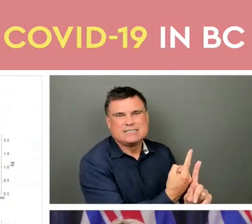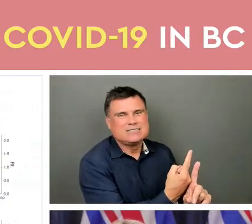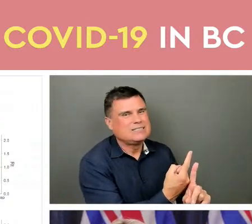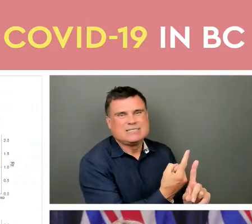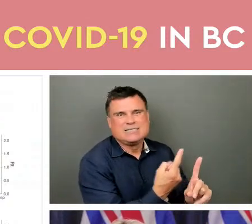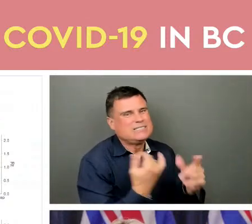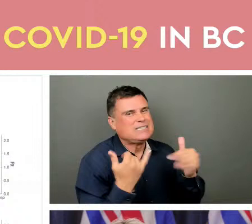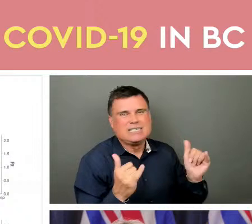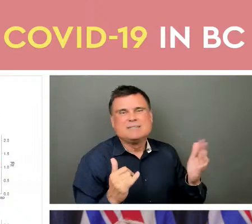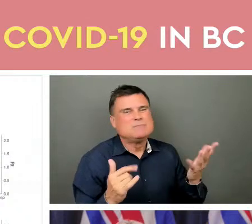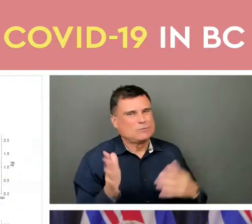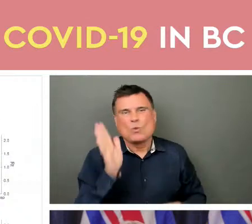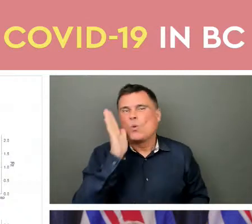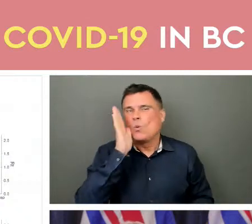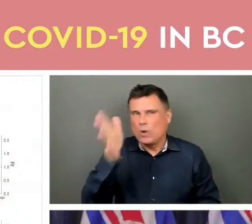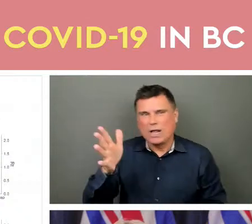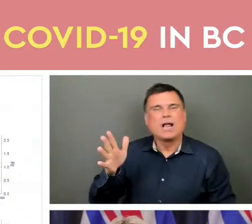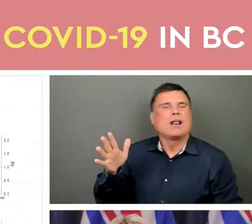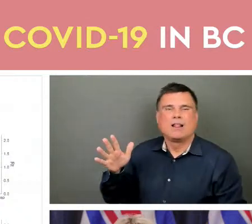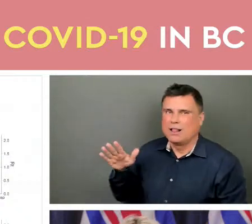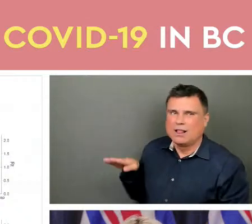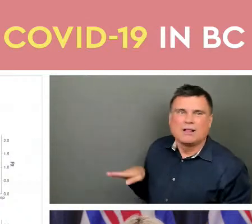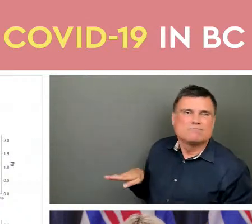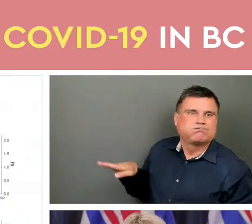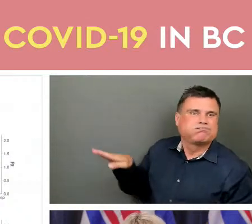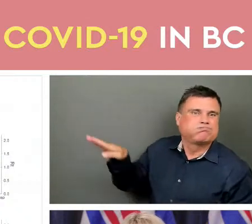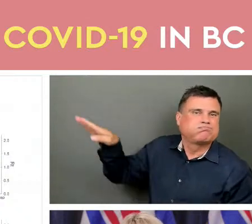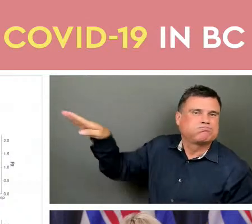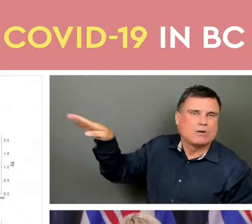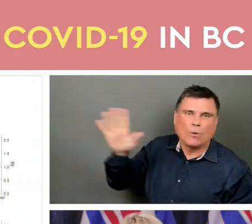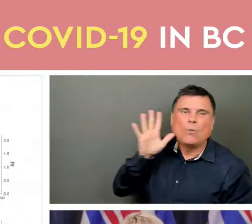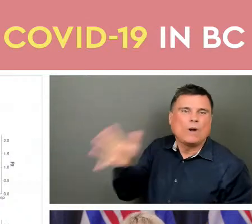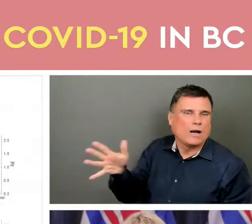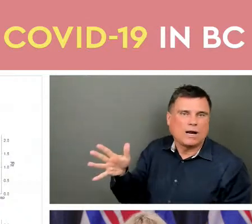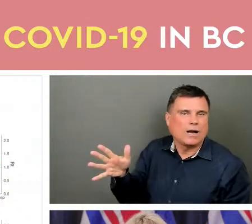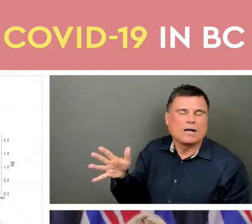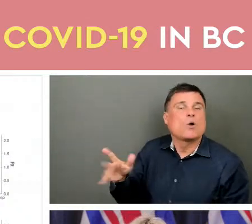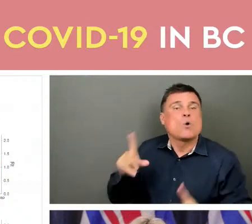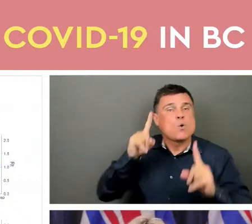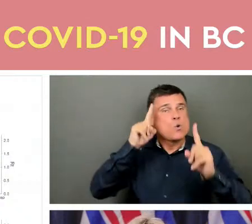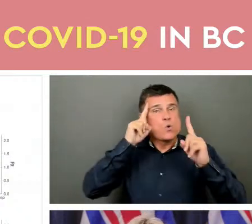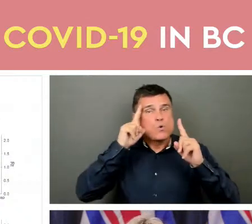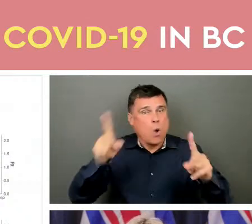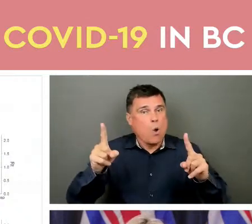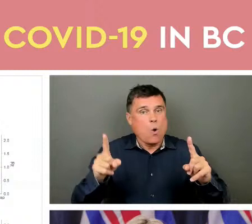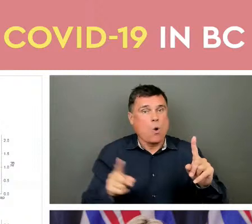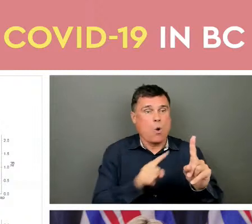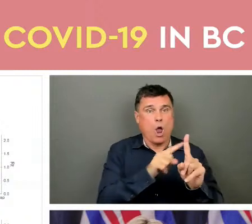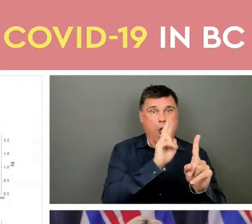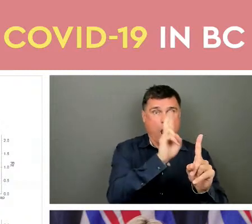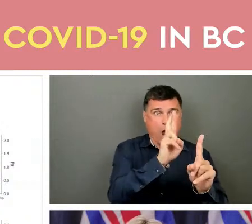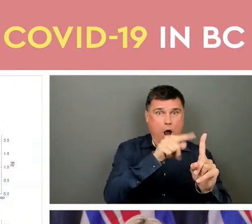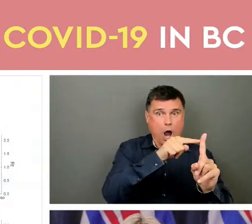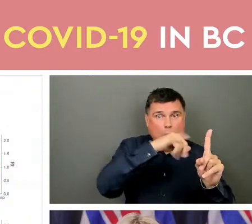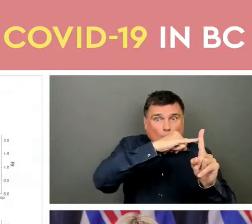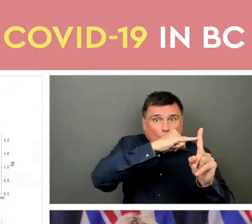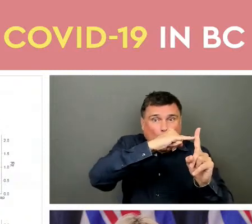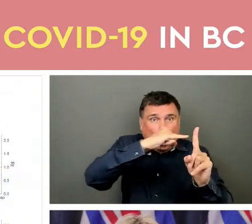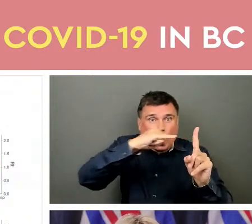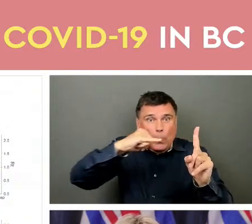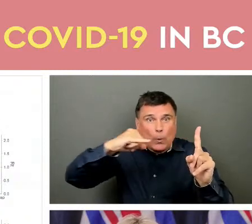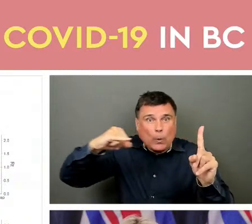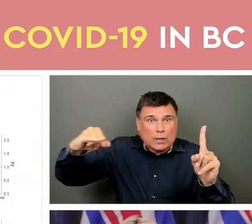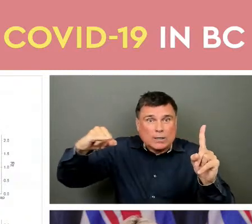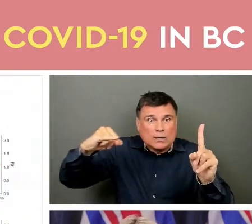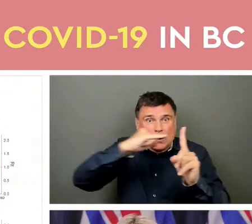be continuing. What we want to do is to be able to reduce those infectious contacts, so the